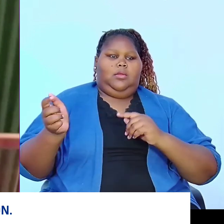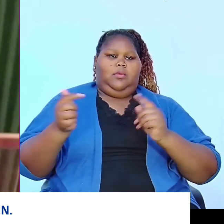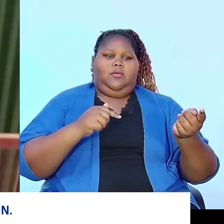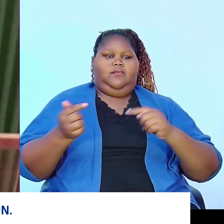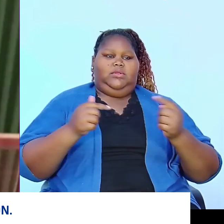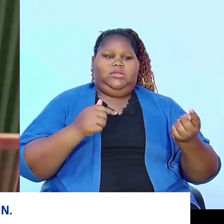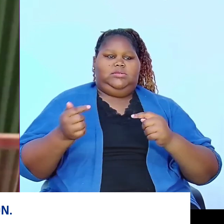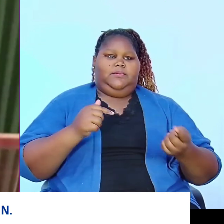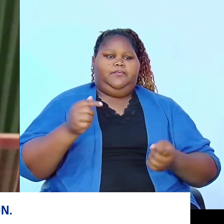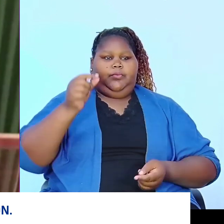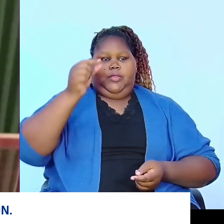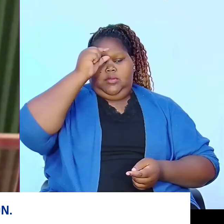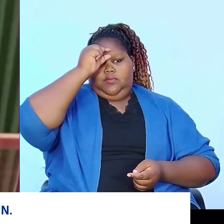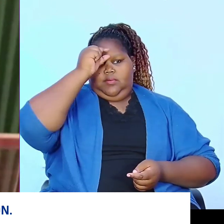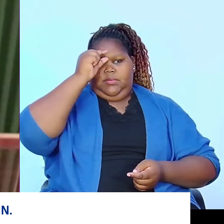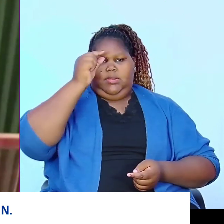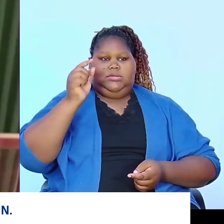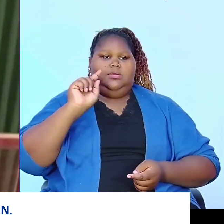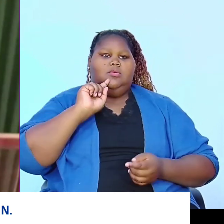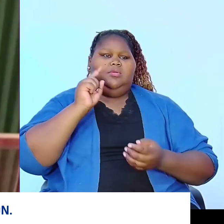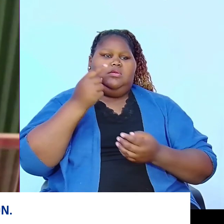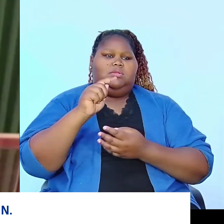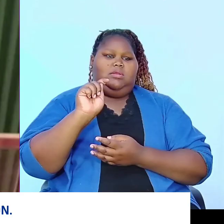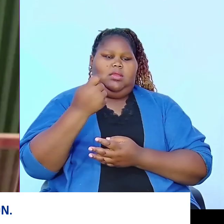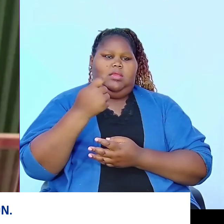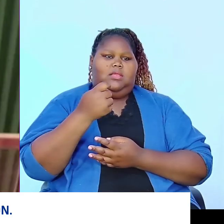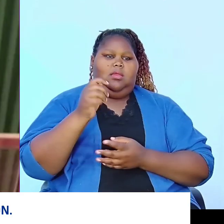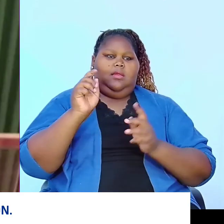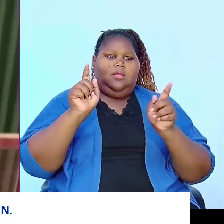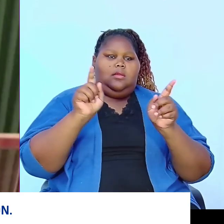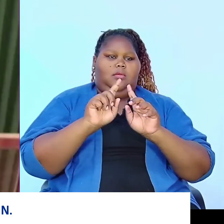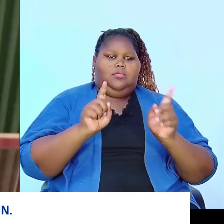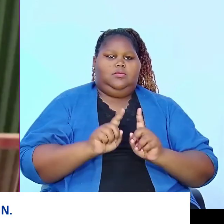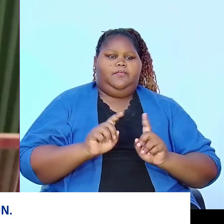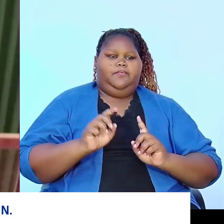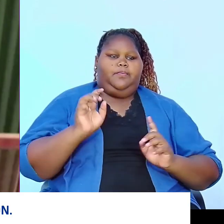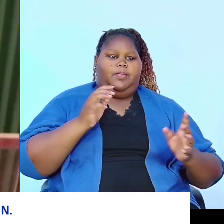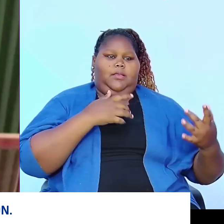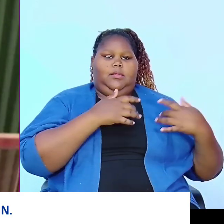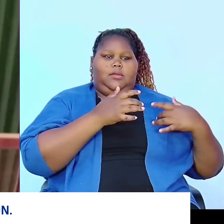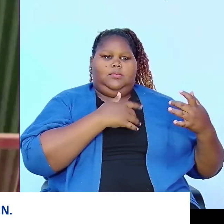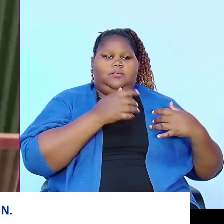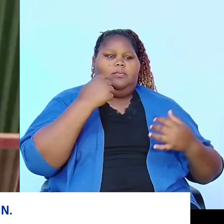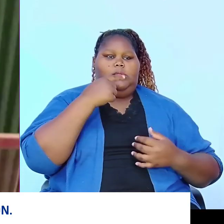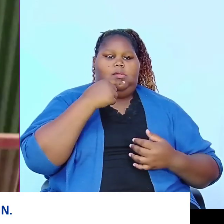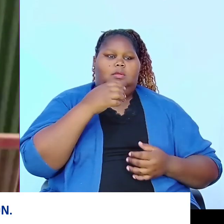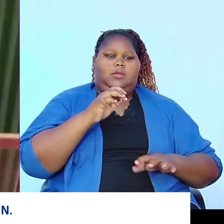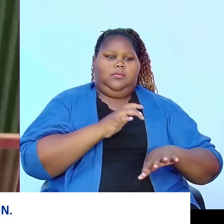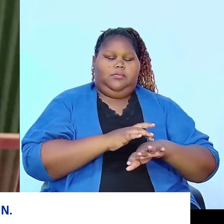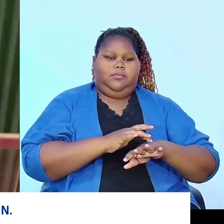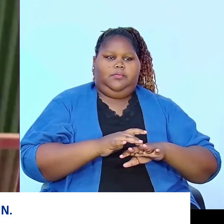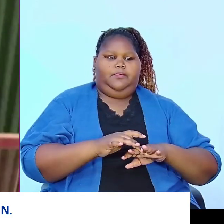Kenya also consults with all those who have been affected by